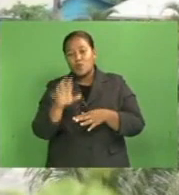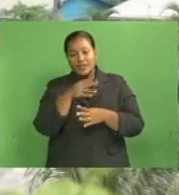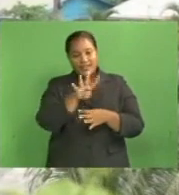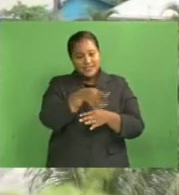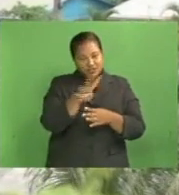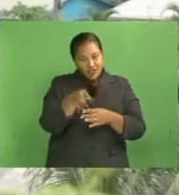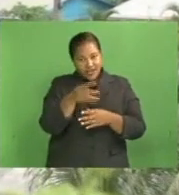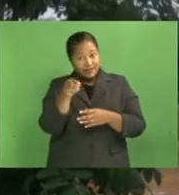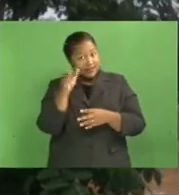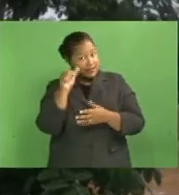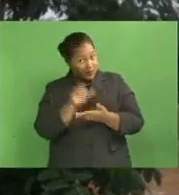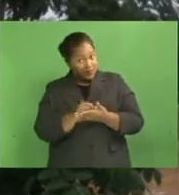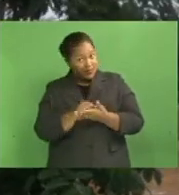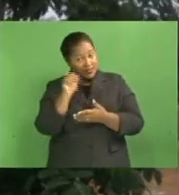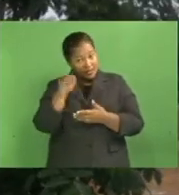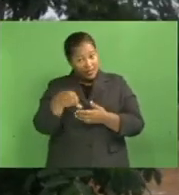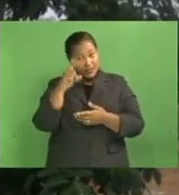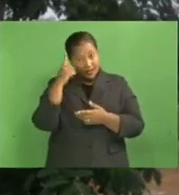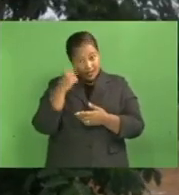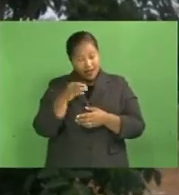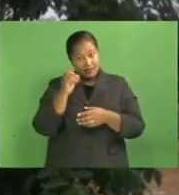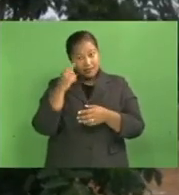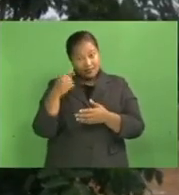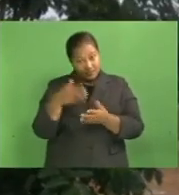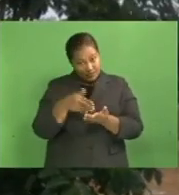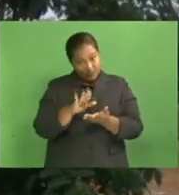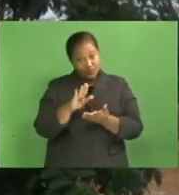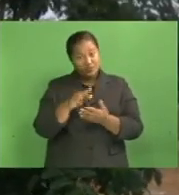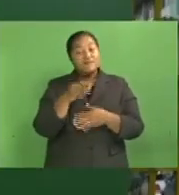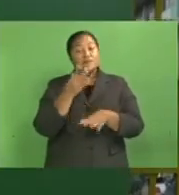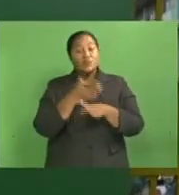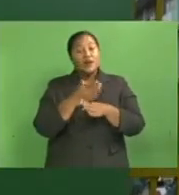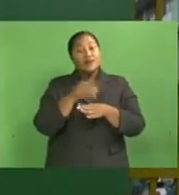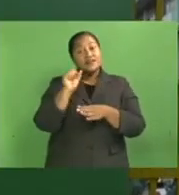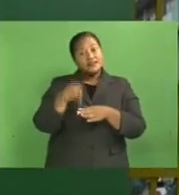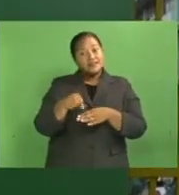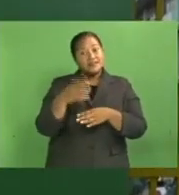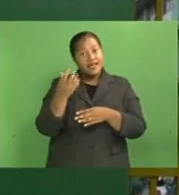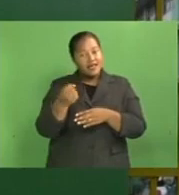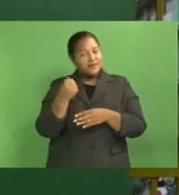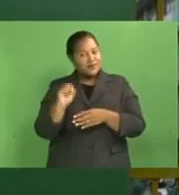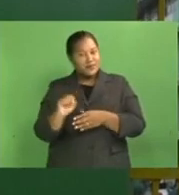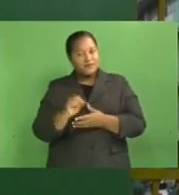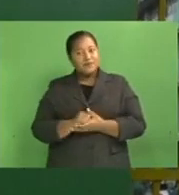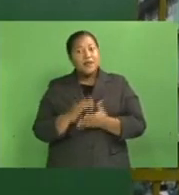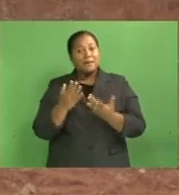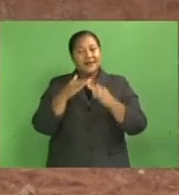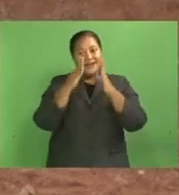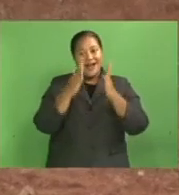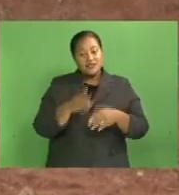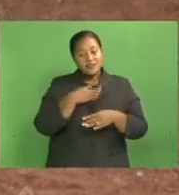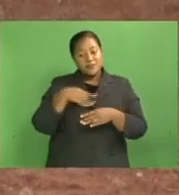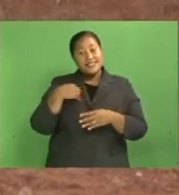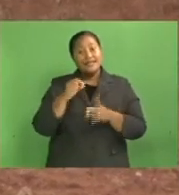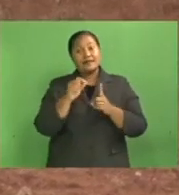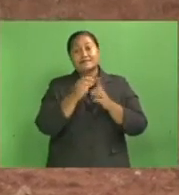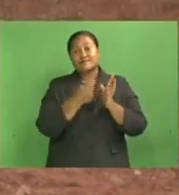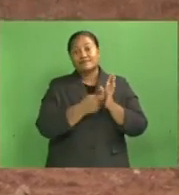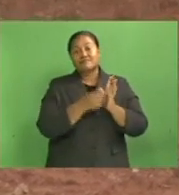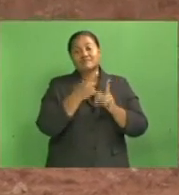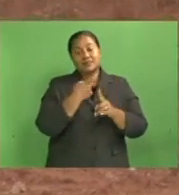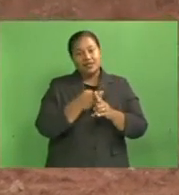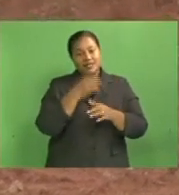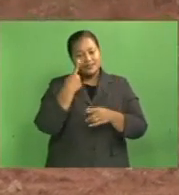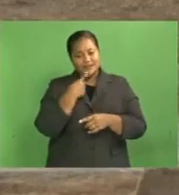person has been in work or has been released. Meanwhile, Housing Minister Premila Kumar says they are